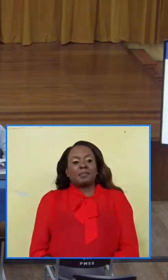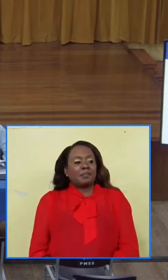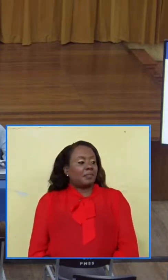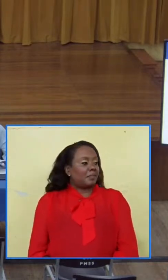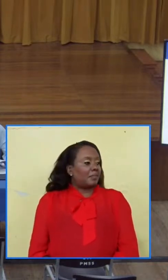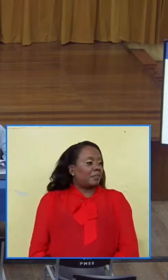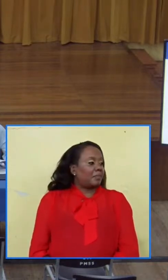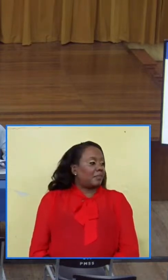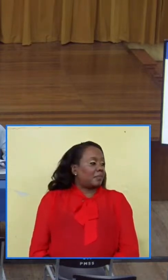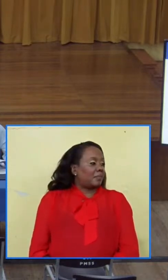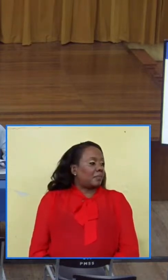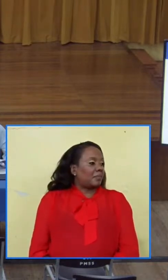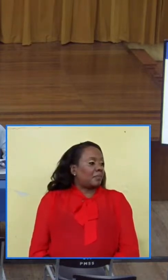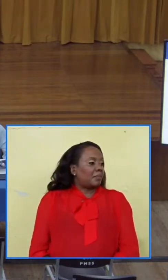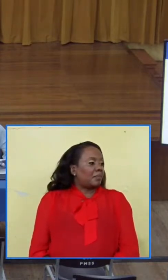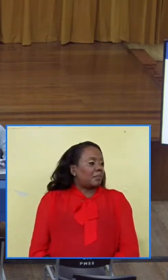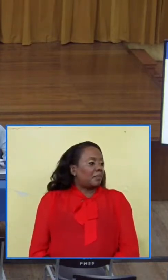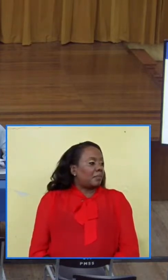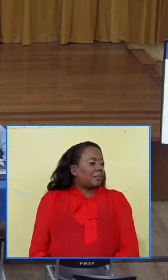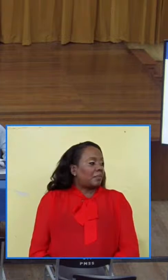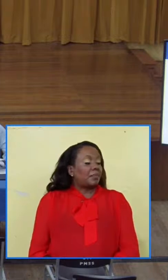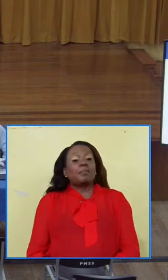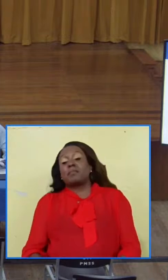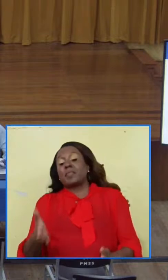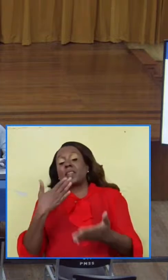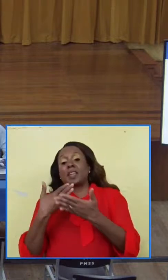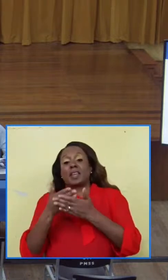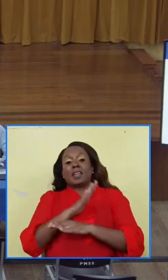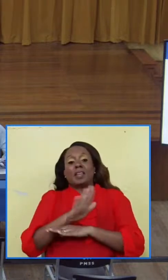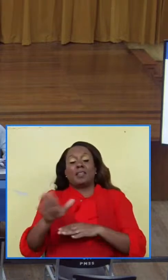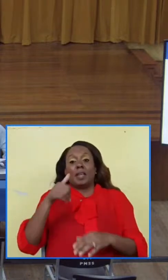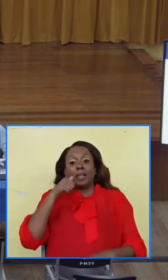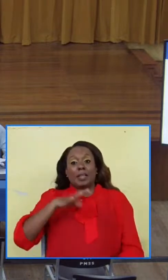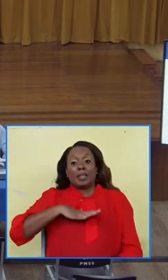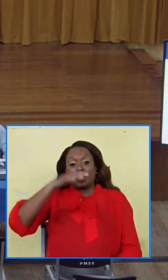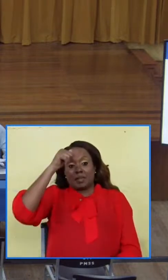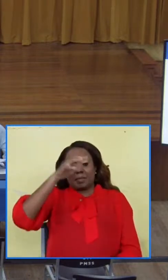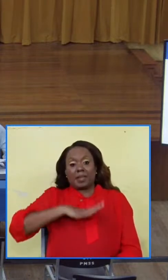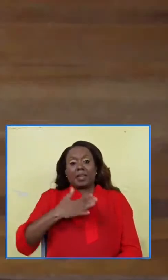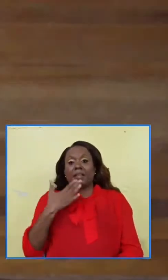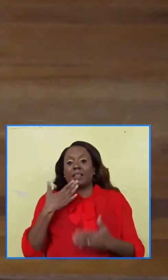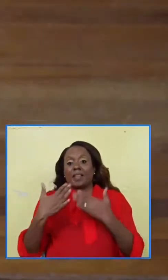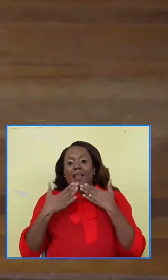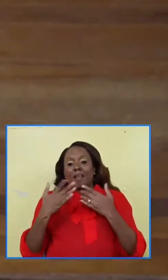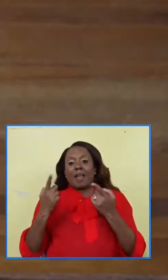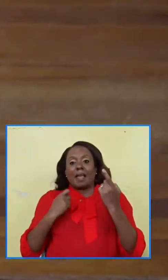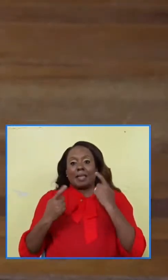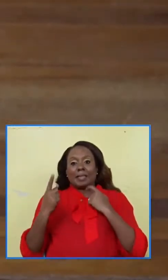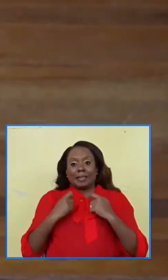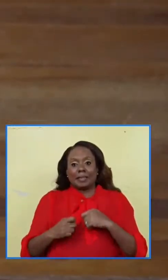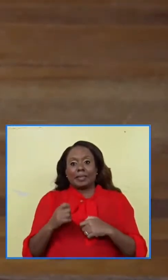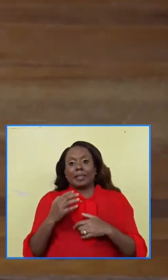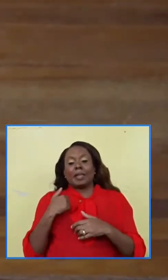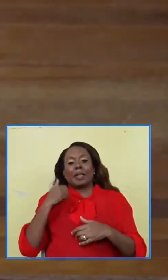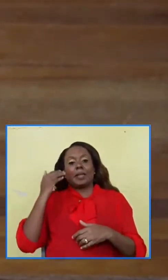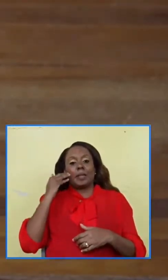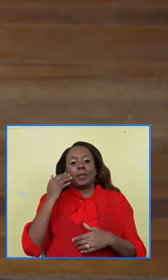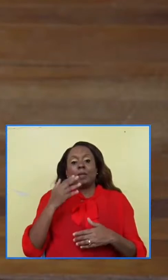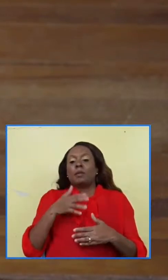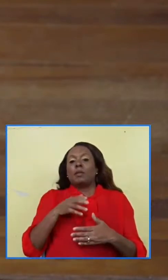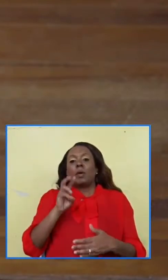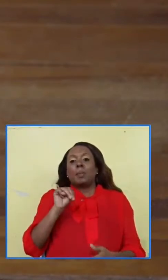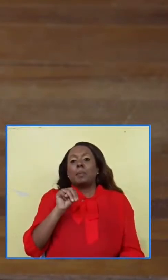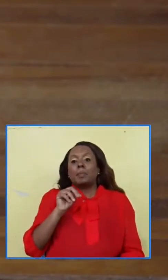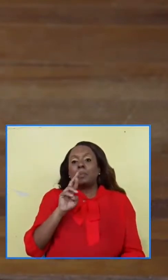Good evening, ladies and gentlemen. I would like to thank all of you for your questions. I know several of you, Mr. Hartman, Mr. Barra, the